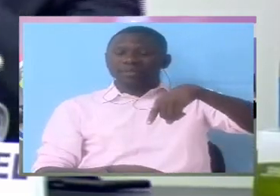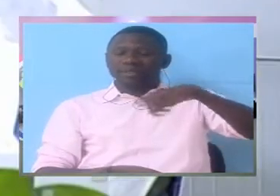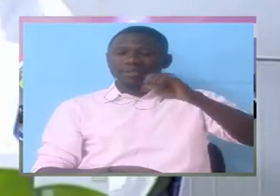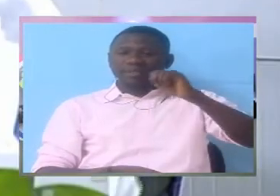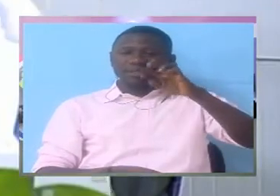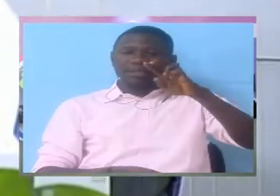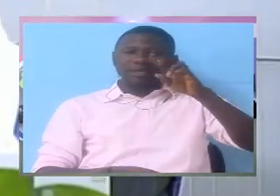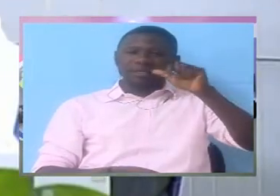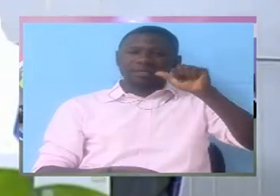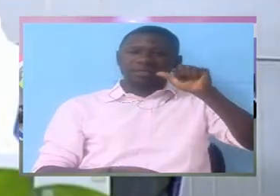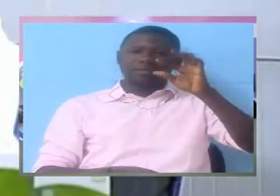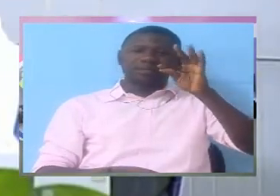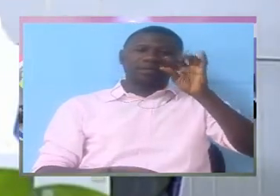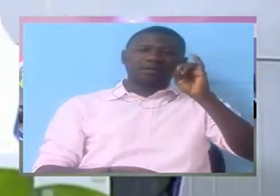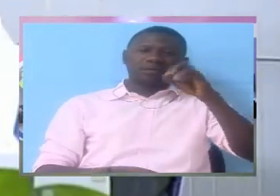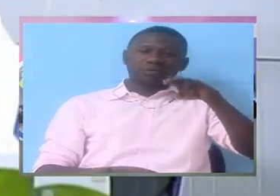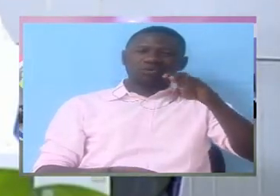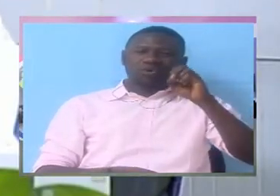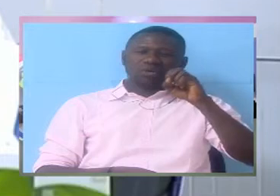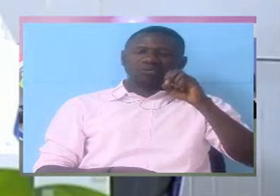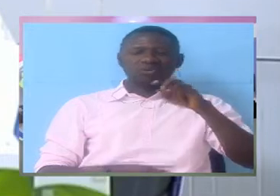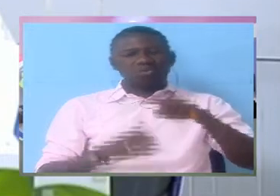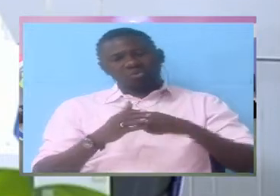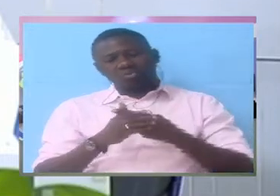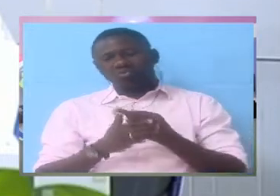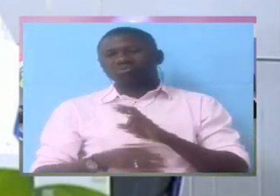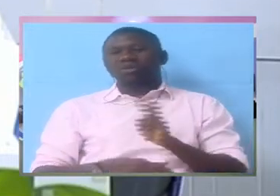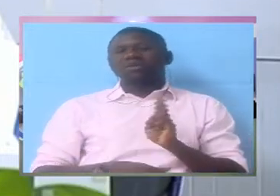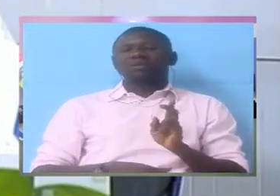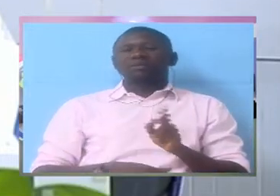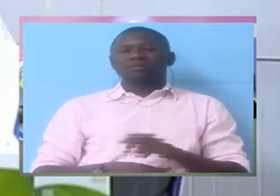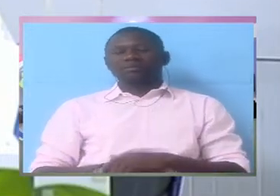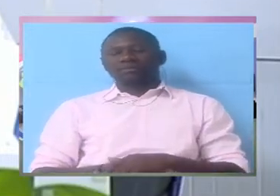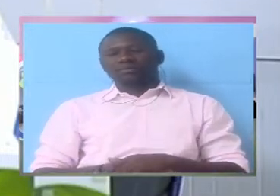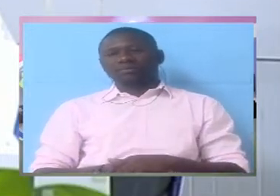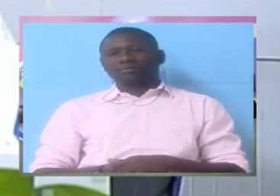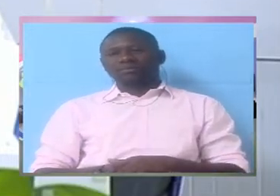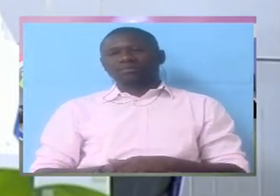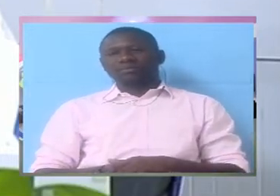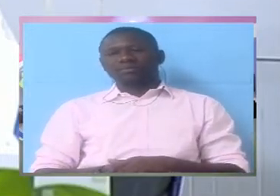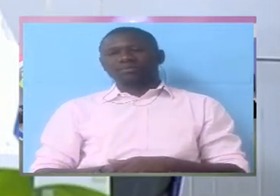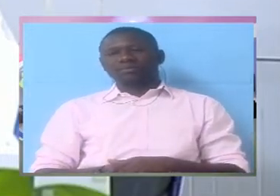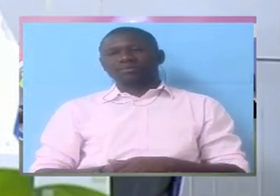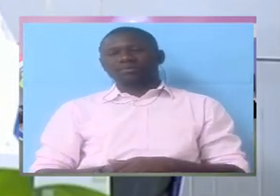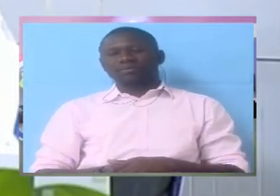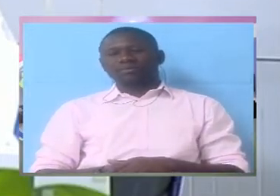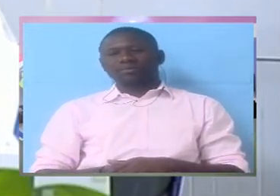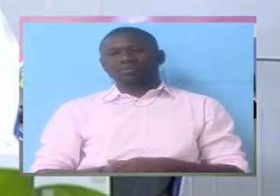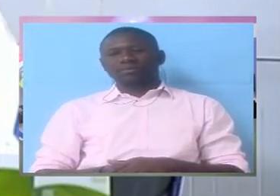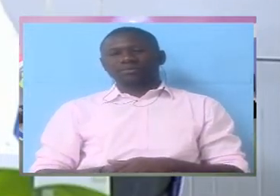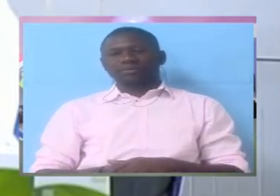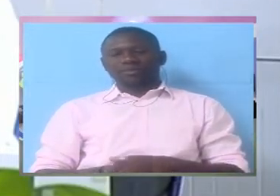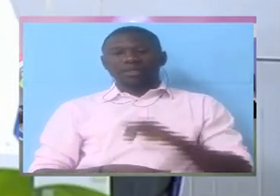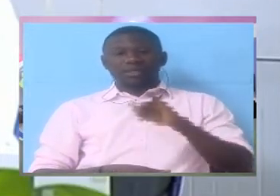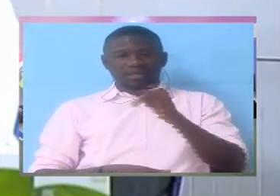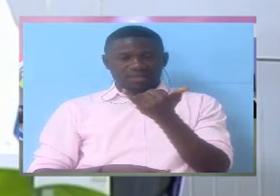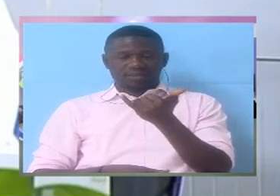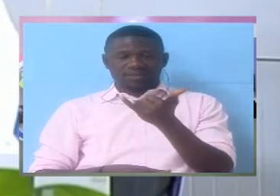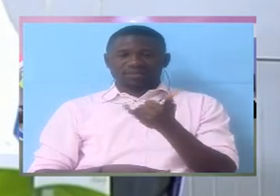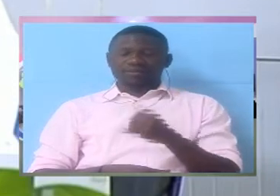sapo nyin ibe nyin da bondila jele menkata director ti mem marta do kolu sambola yes